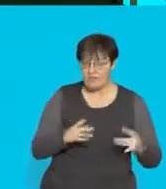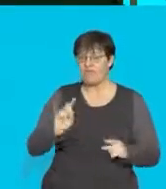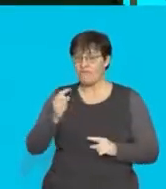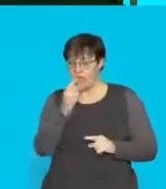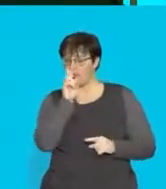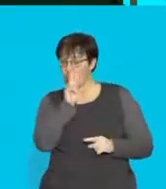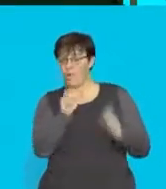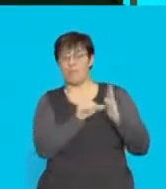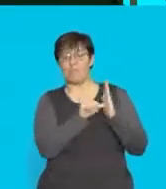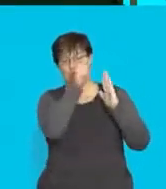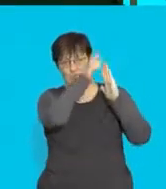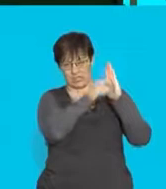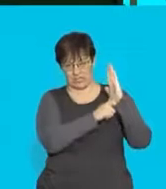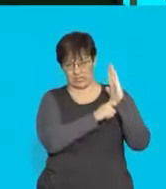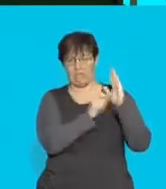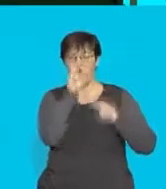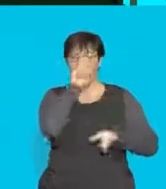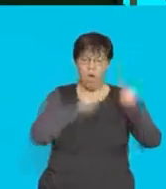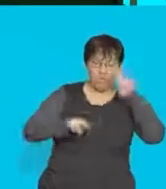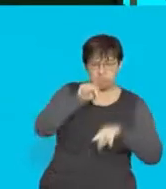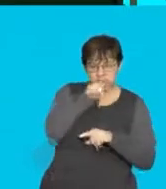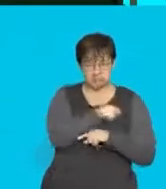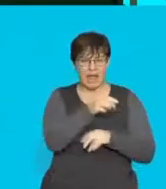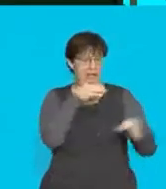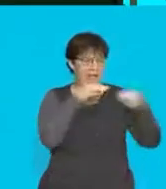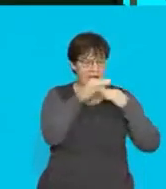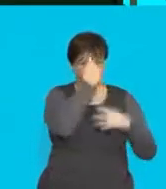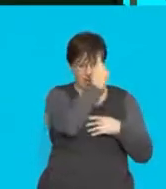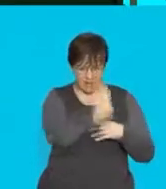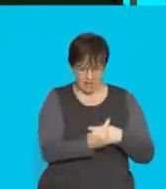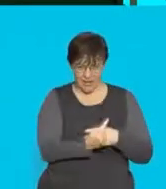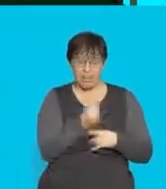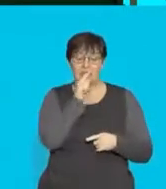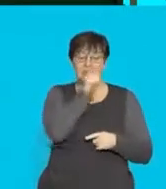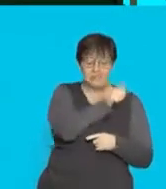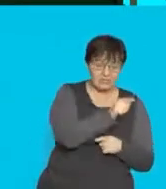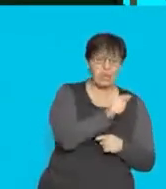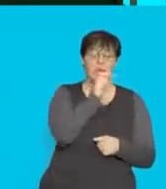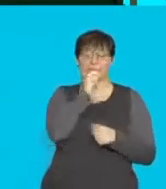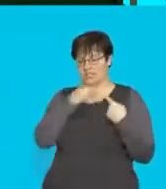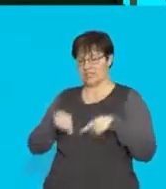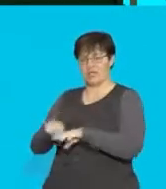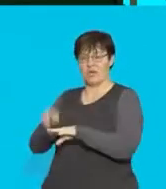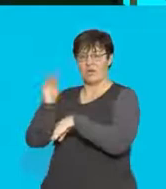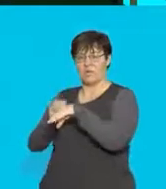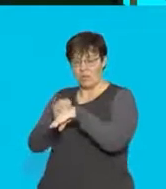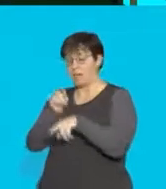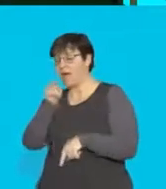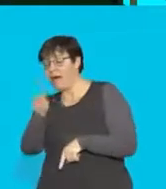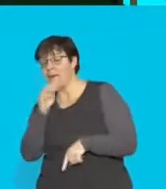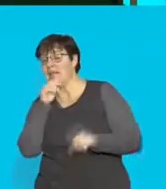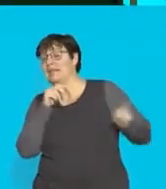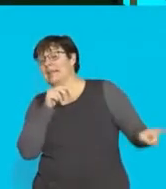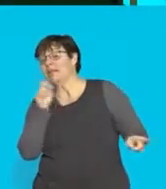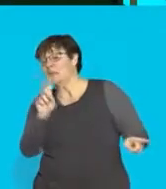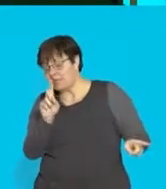going to spend some time looking at the important terms, give you an overview of the terms, and then try and see how we could use those terms to read through genetic